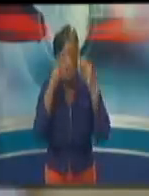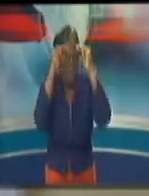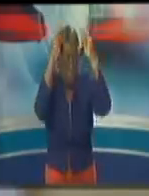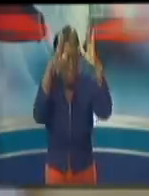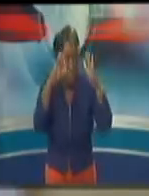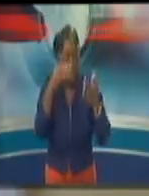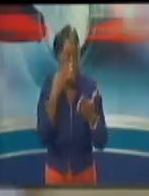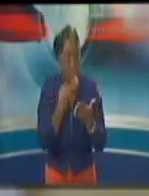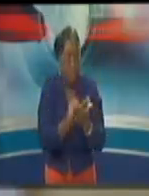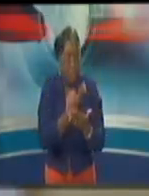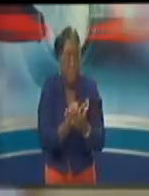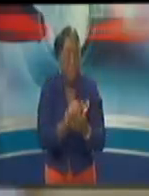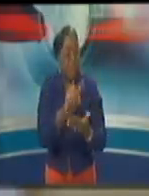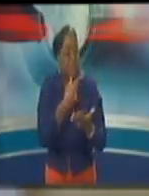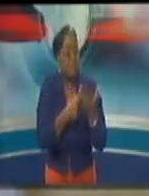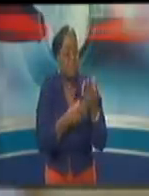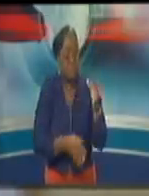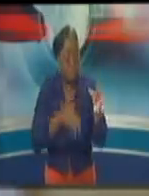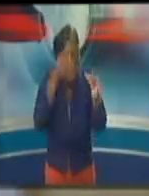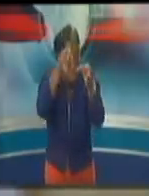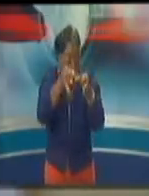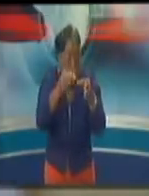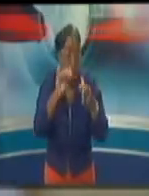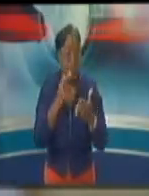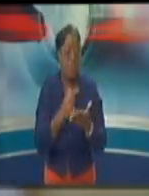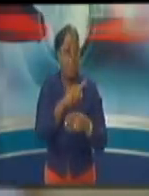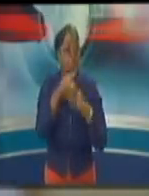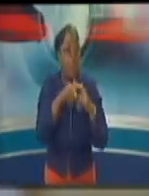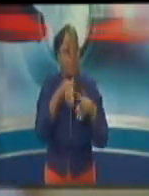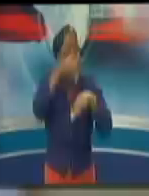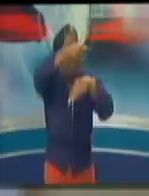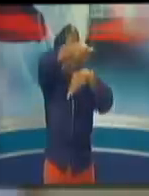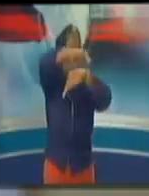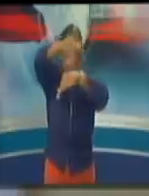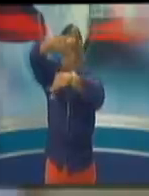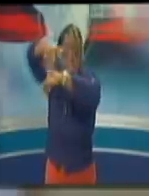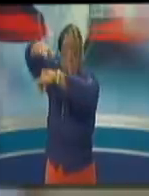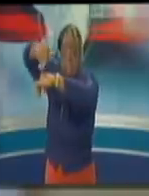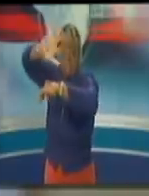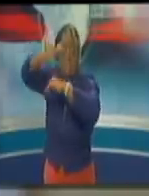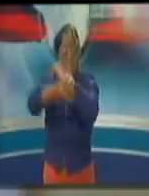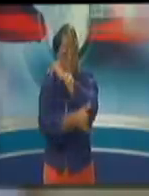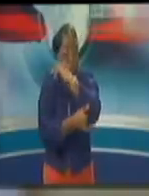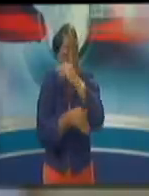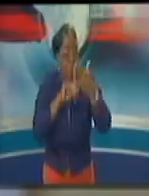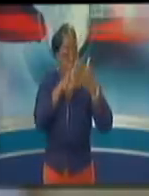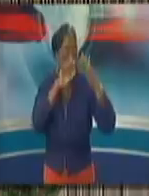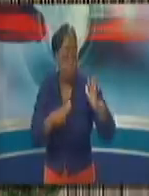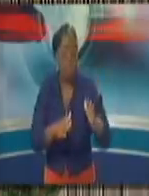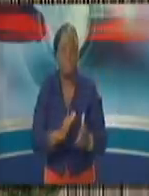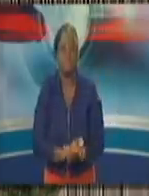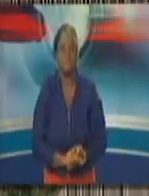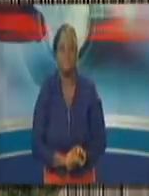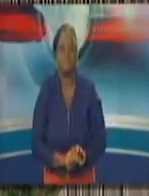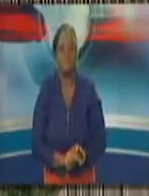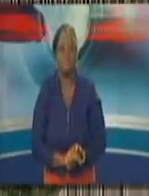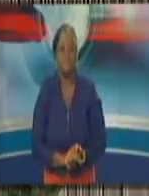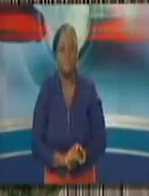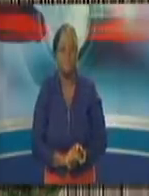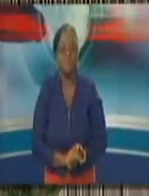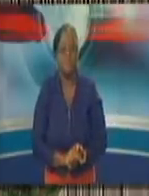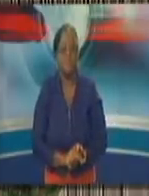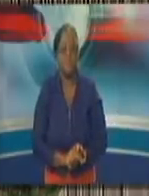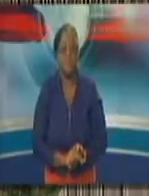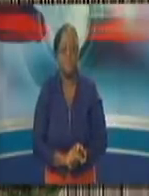this. Do we have an update on those packages, when they'll be sent out and maybe what they'll consist of? Okay, so I'll take the second question first.